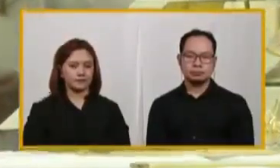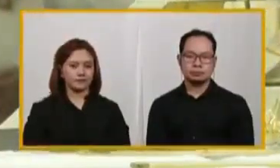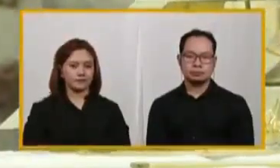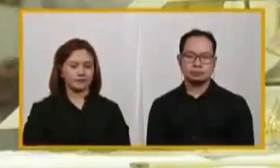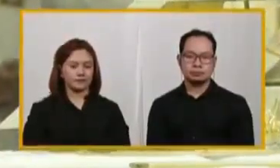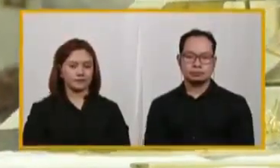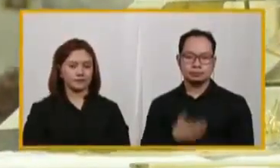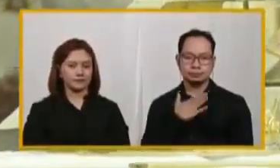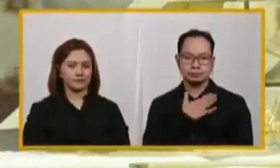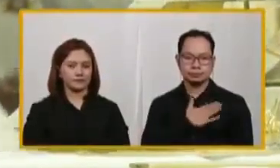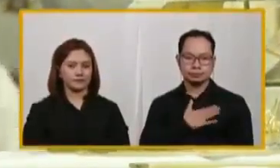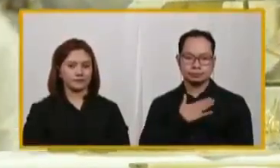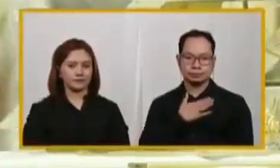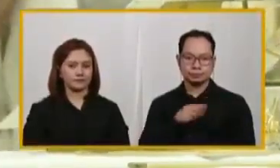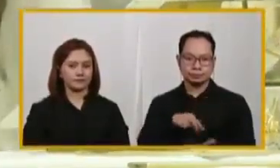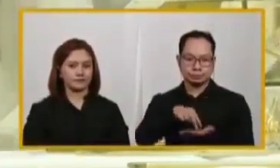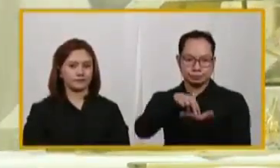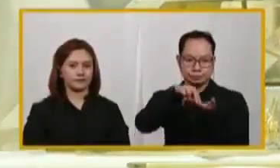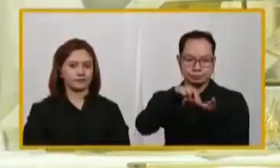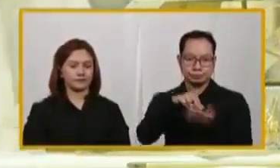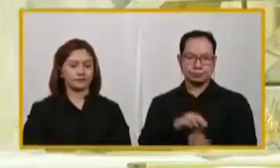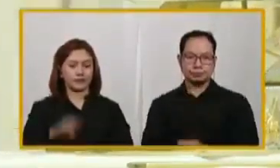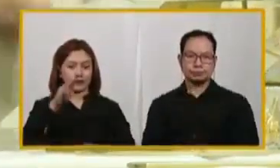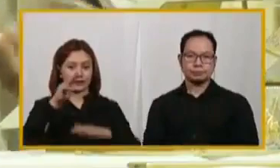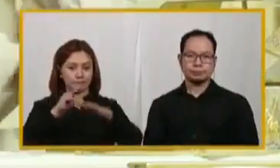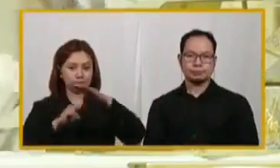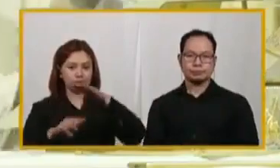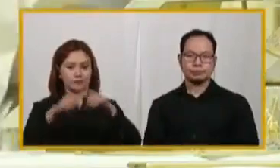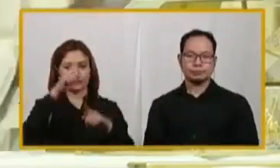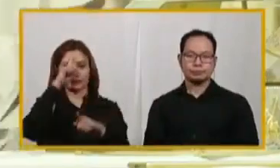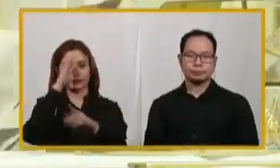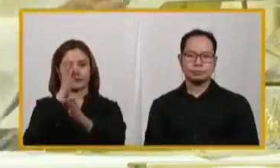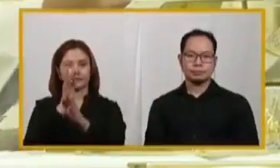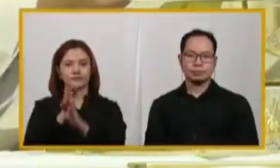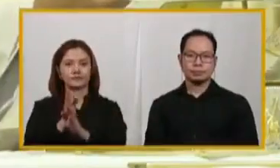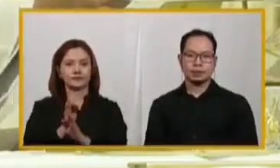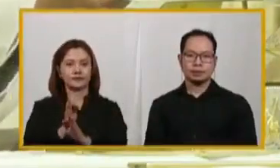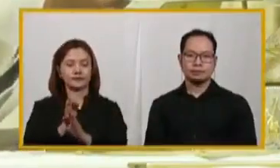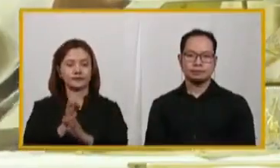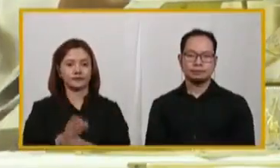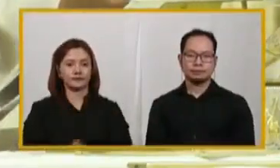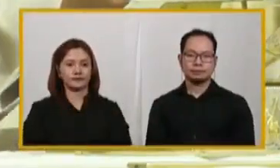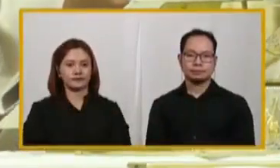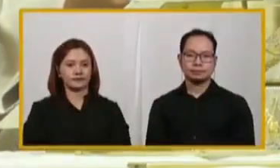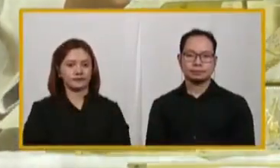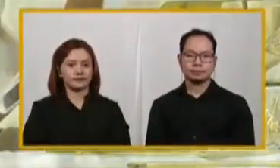Please stand. The mystery of faith.